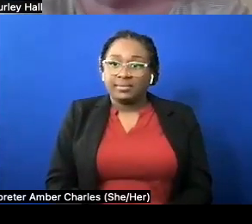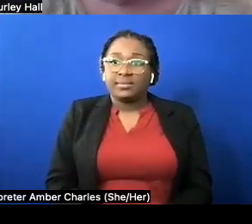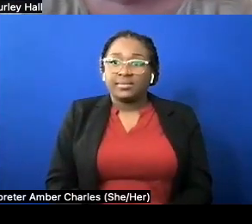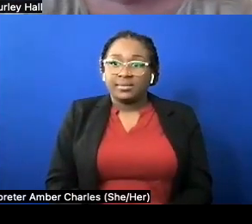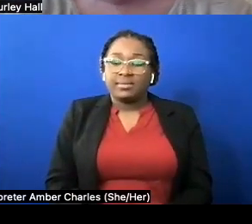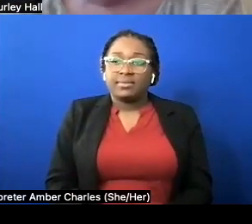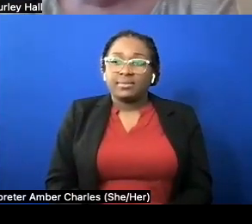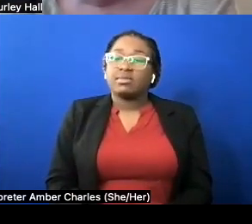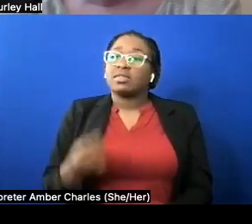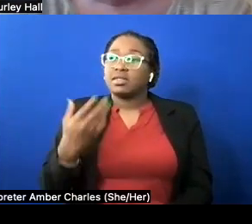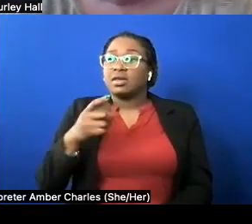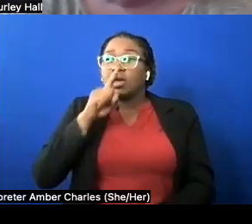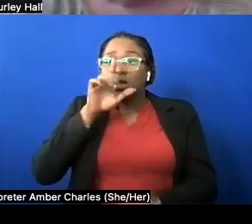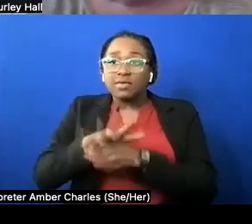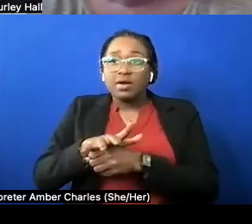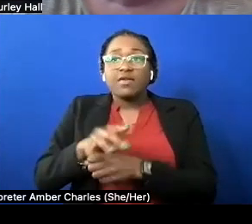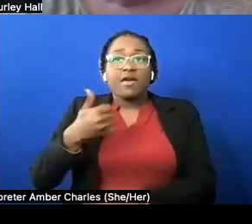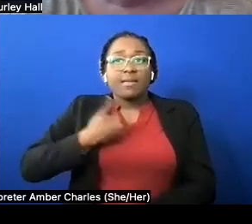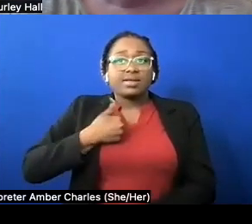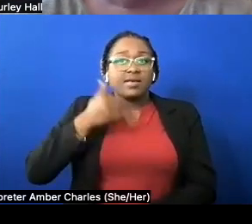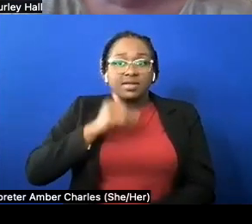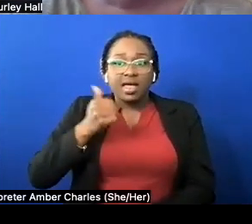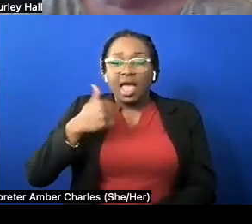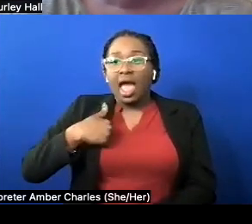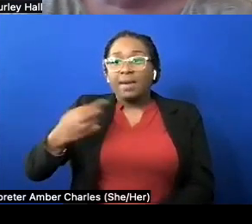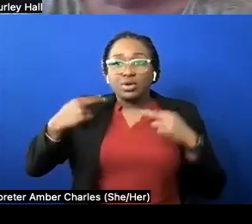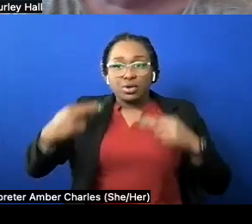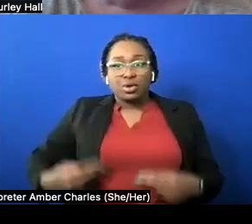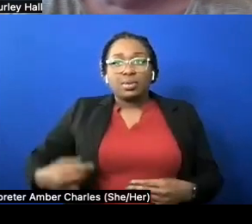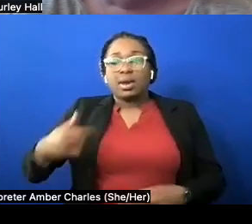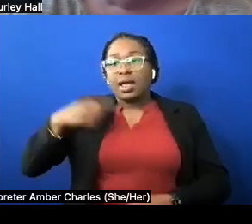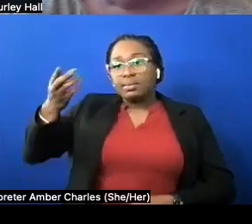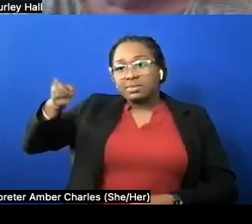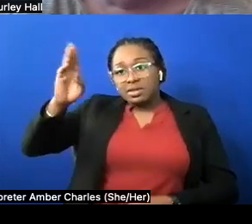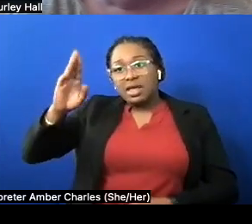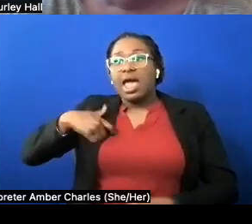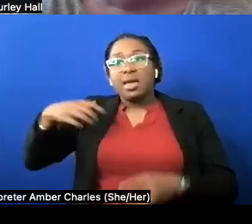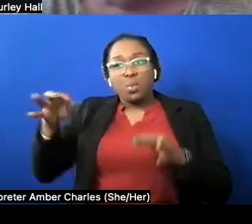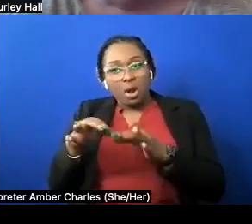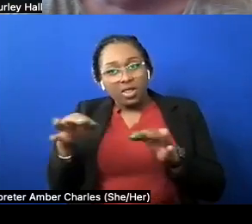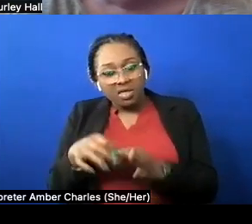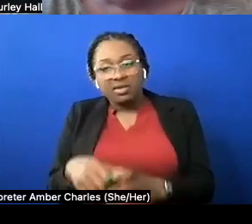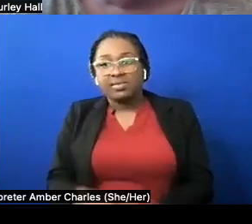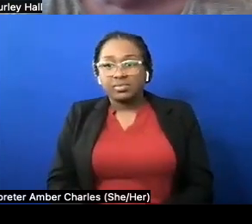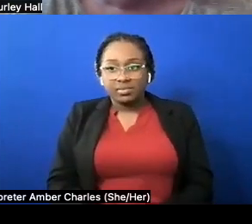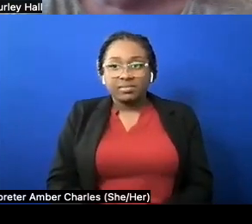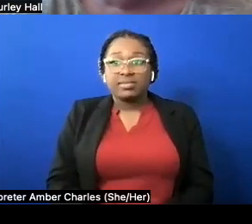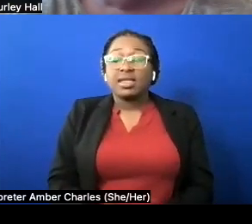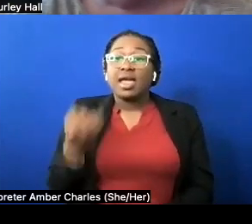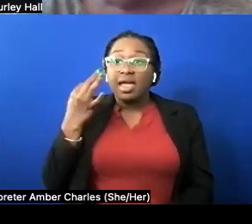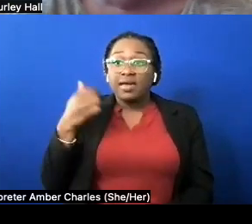affirm for myself daily that I am human, I am divine, I am worthy. If I am